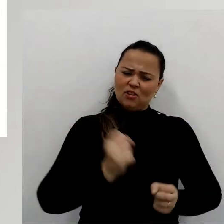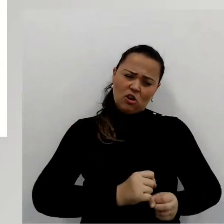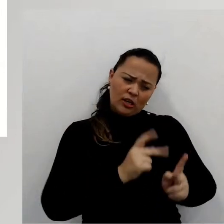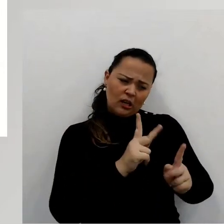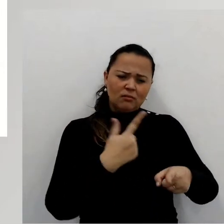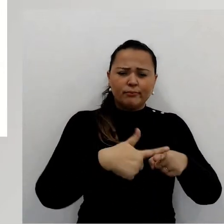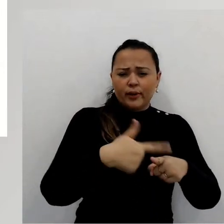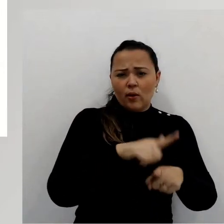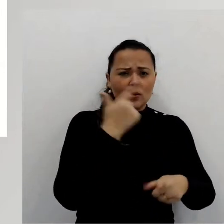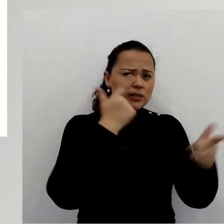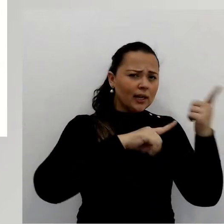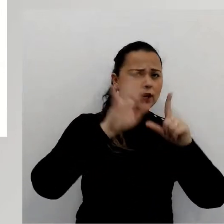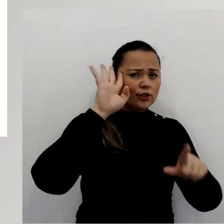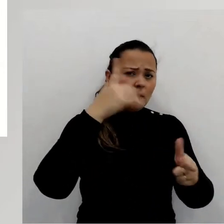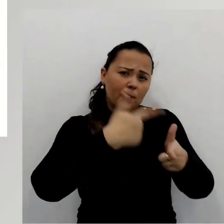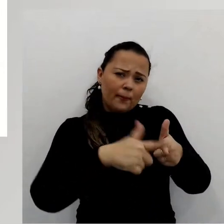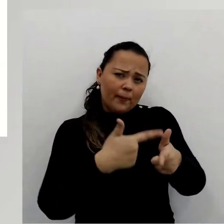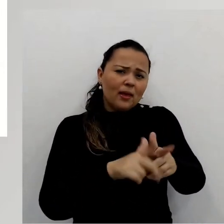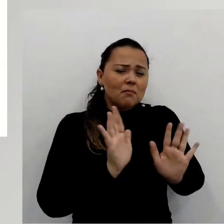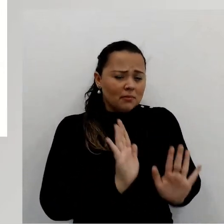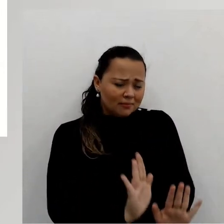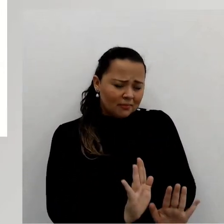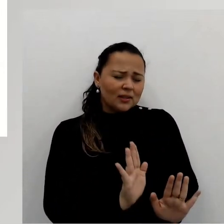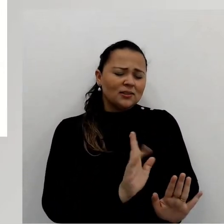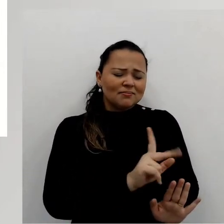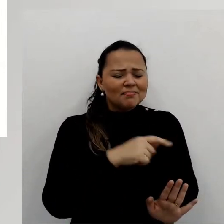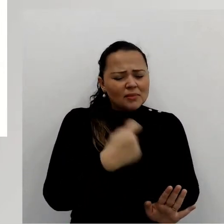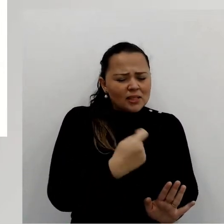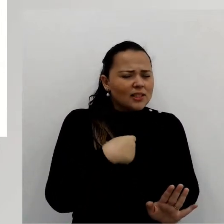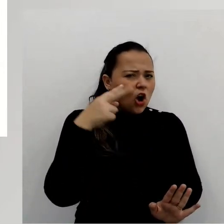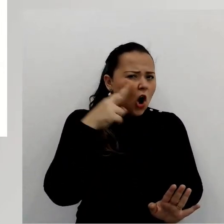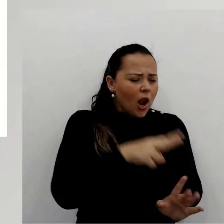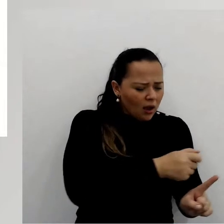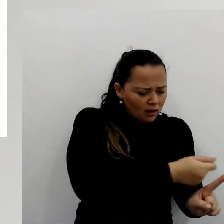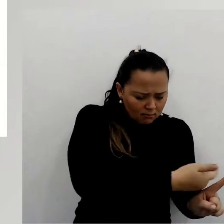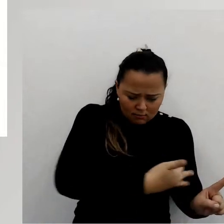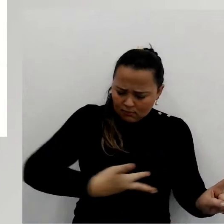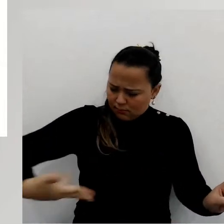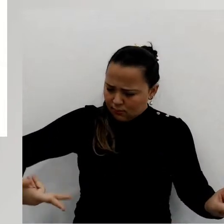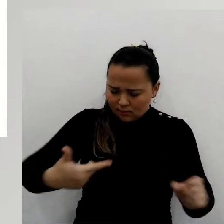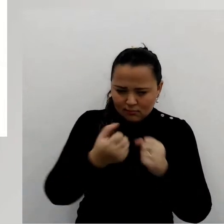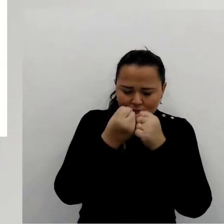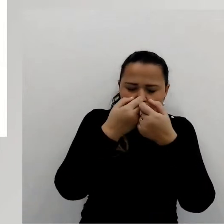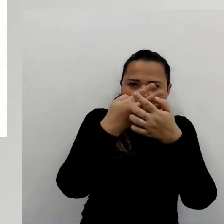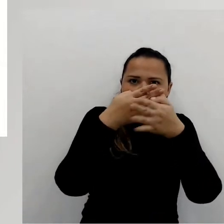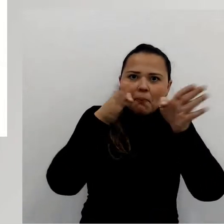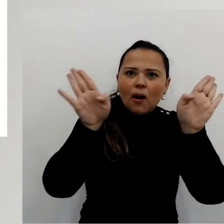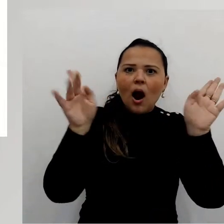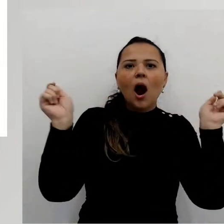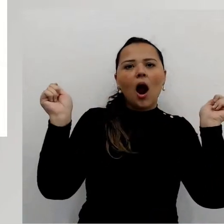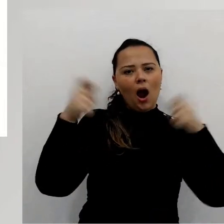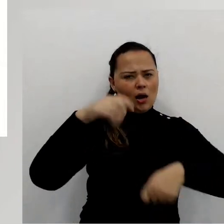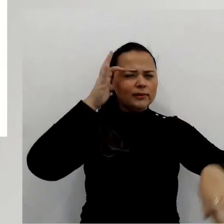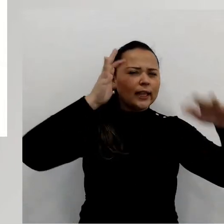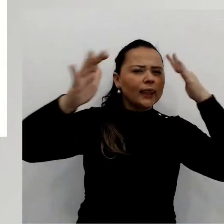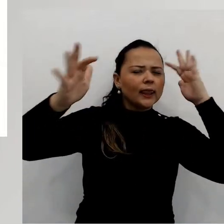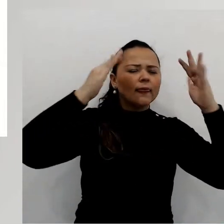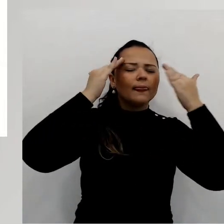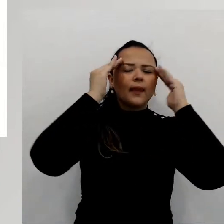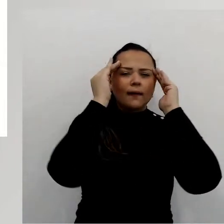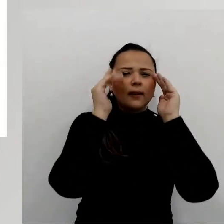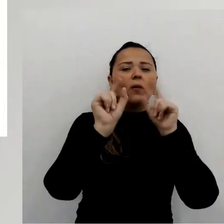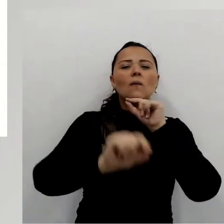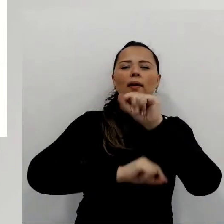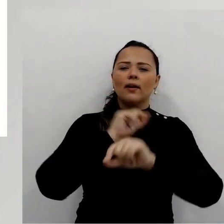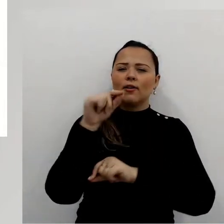look at it in a much broader way. You need to look at it in what I would call, and again, I'm a child of the 60s